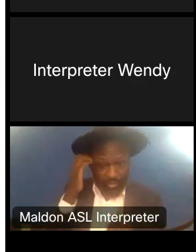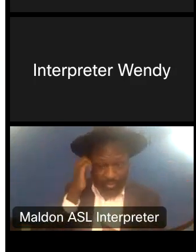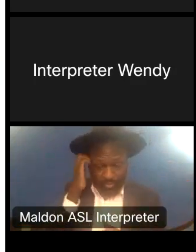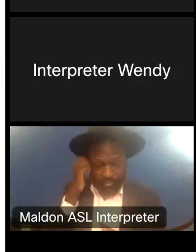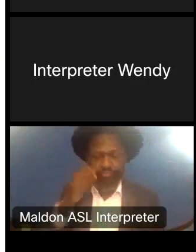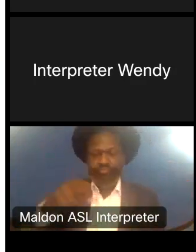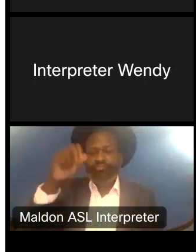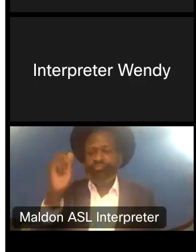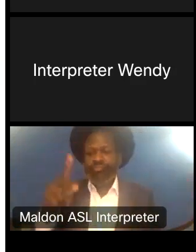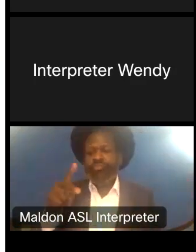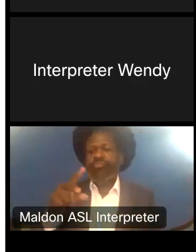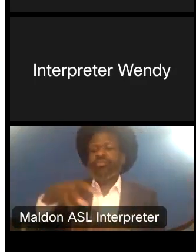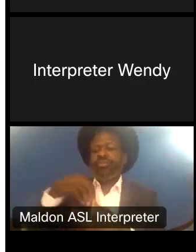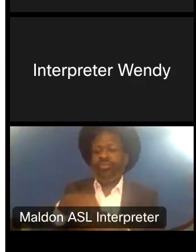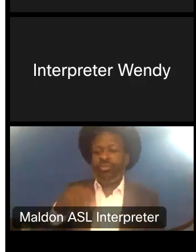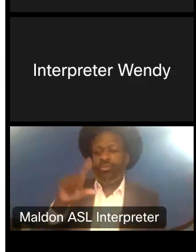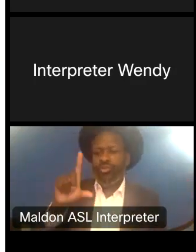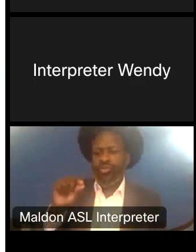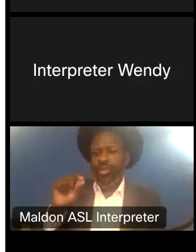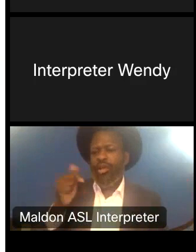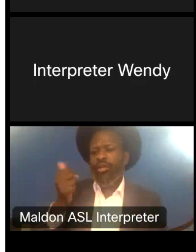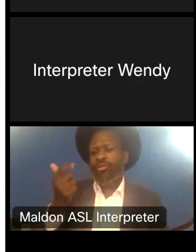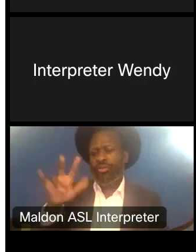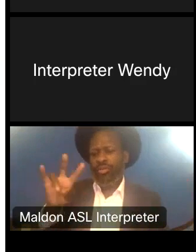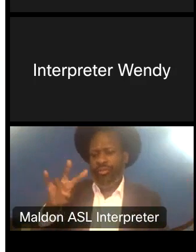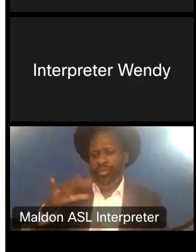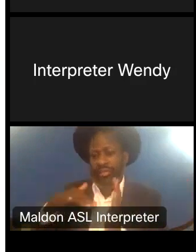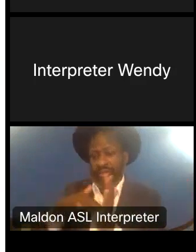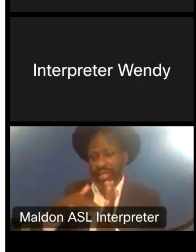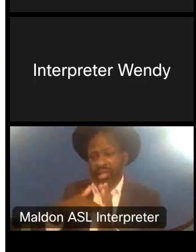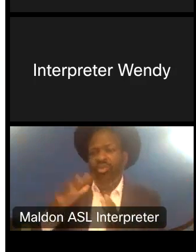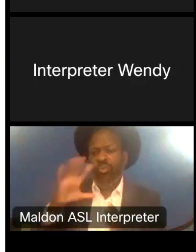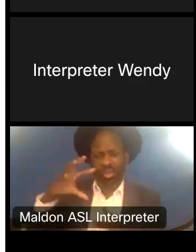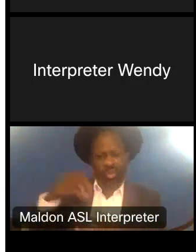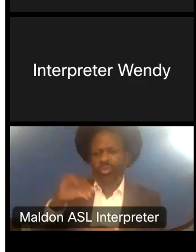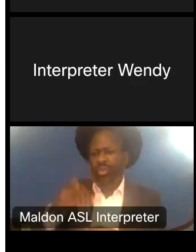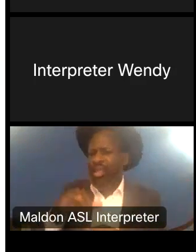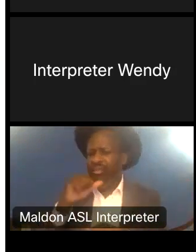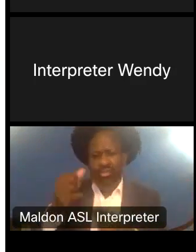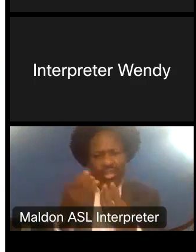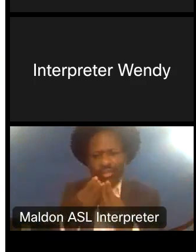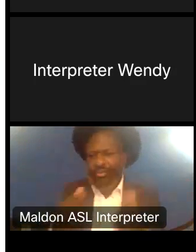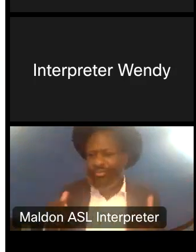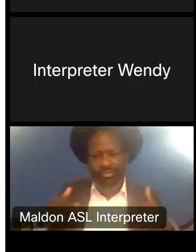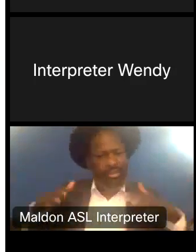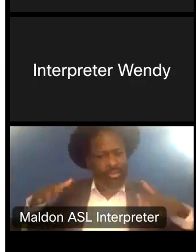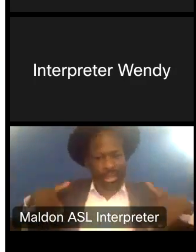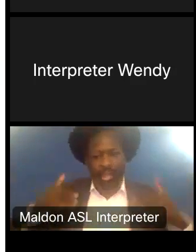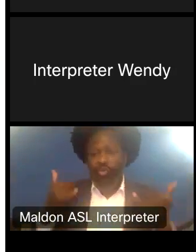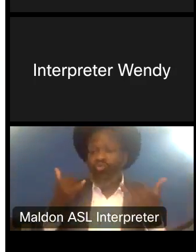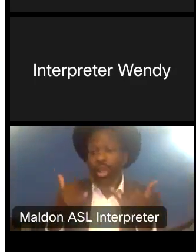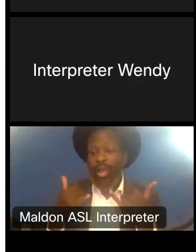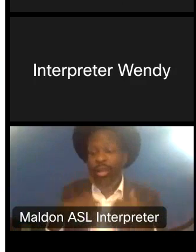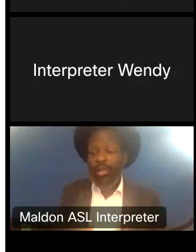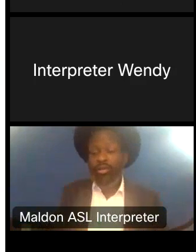the 2017 study, and I wouldn't say that any of that has gone away at this time. And what we're looking at really now is sort of the